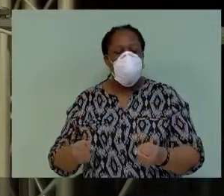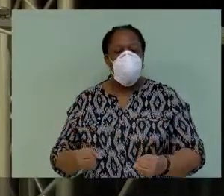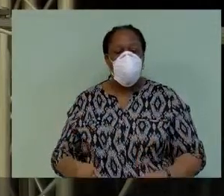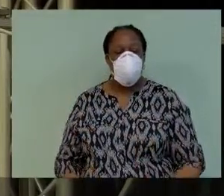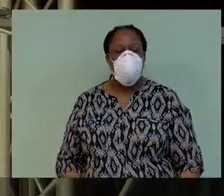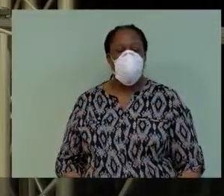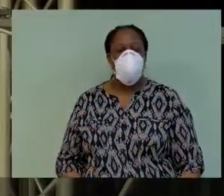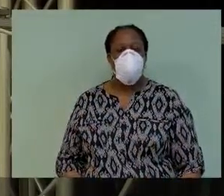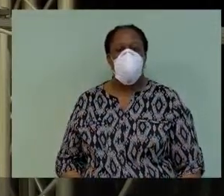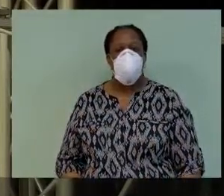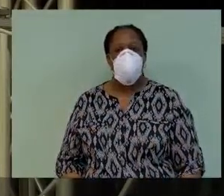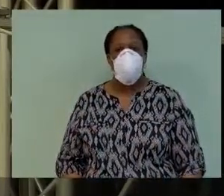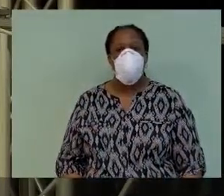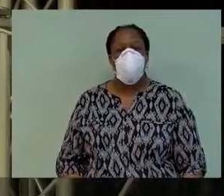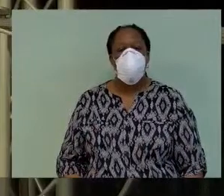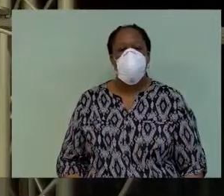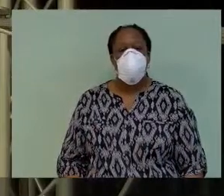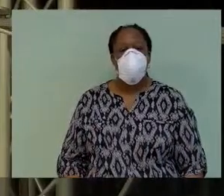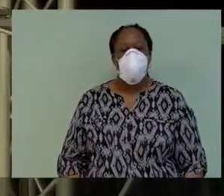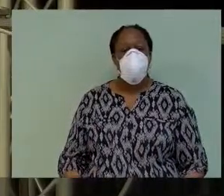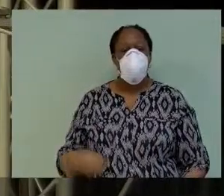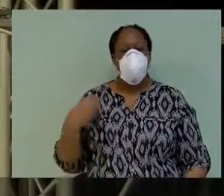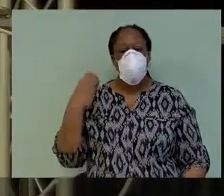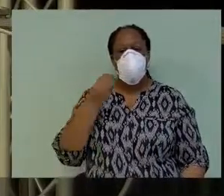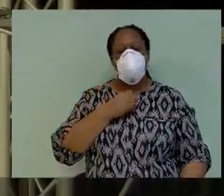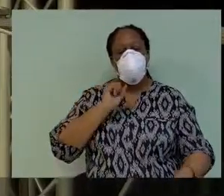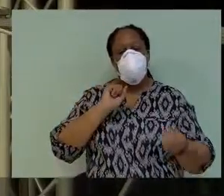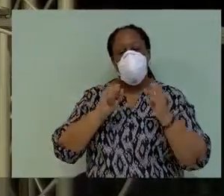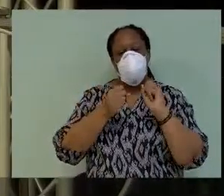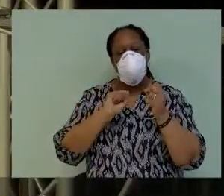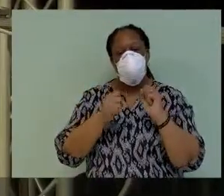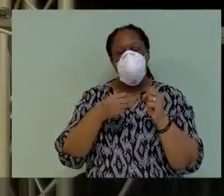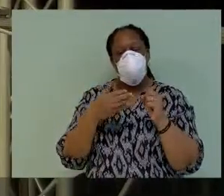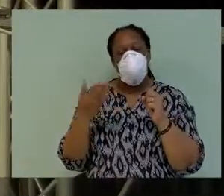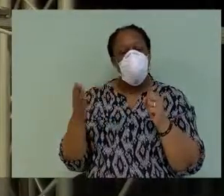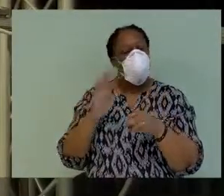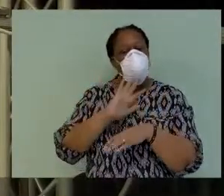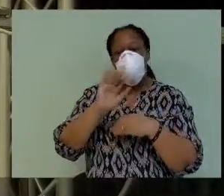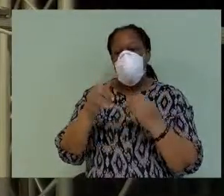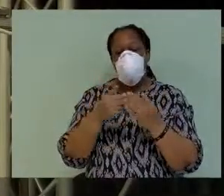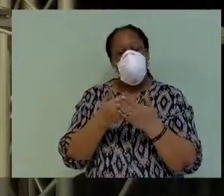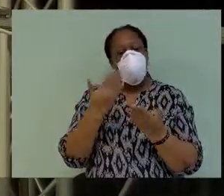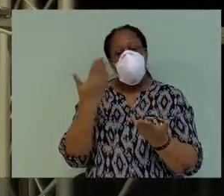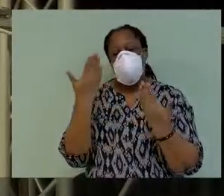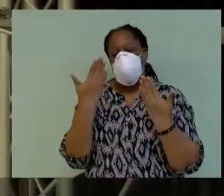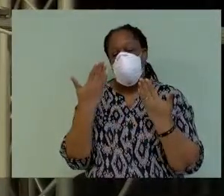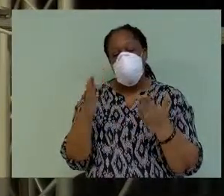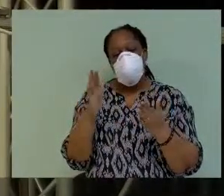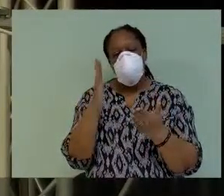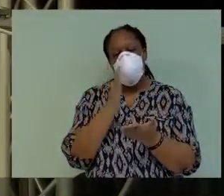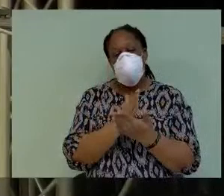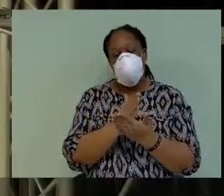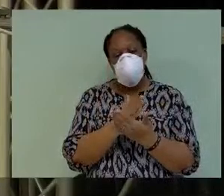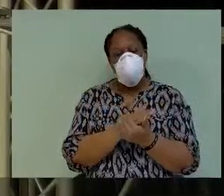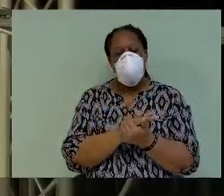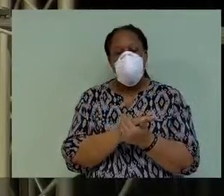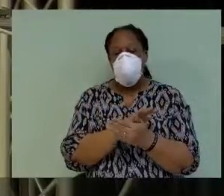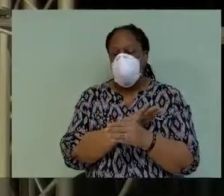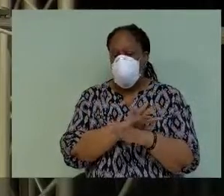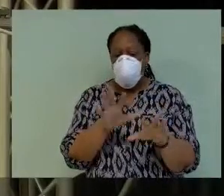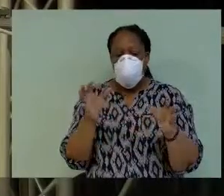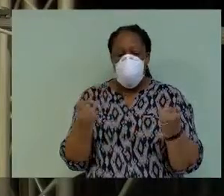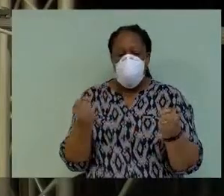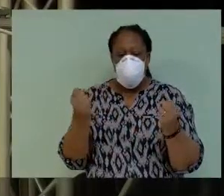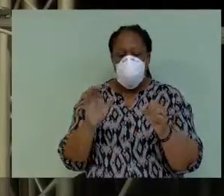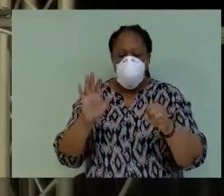well-being. Our sporting events have been cancelled for now to avoid going into crowded